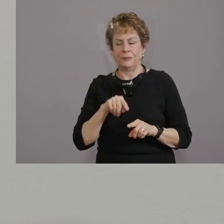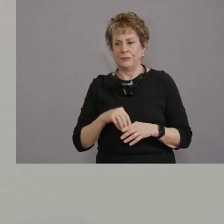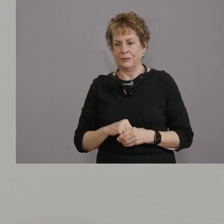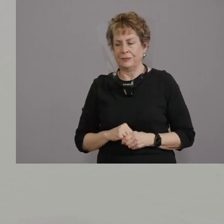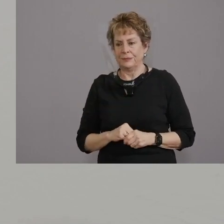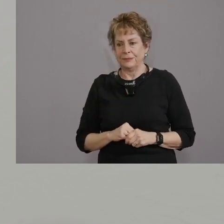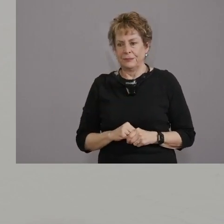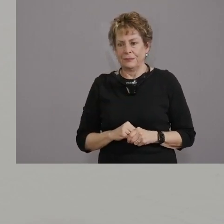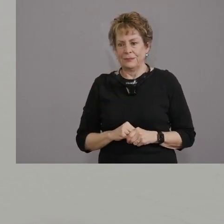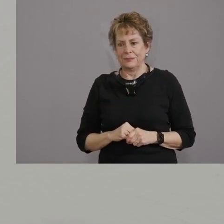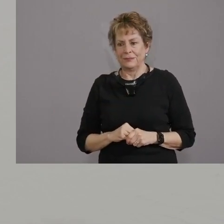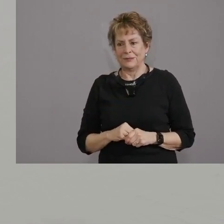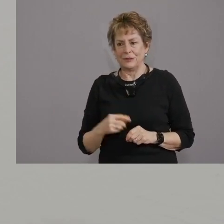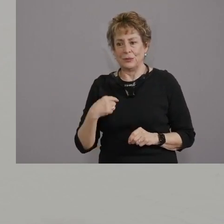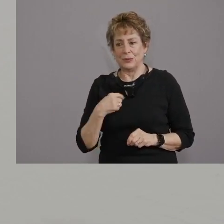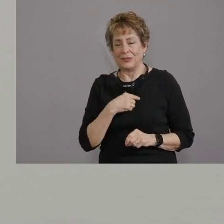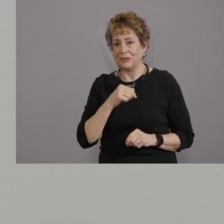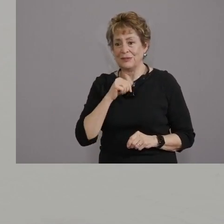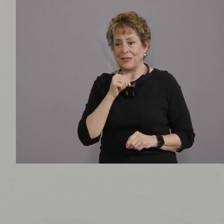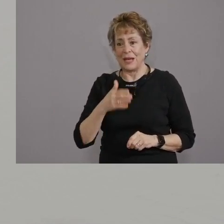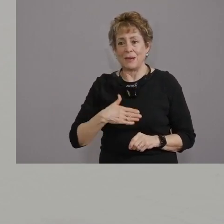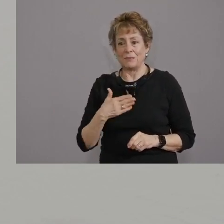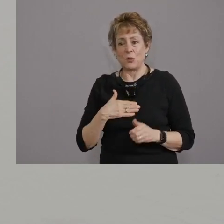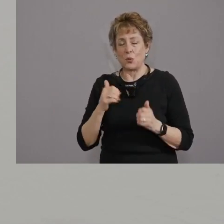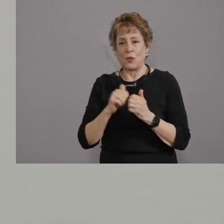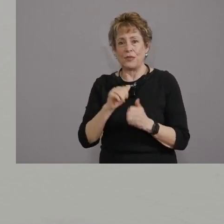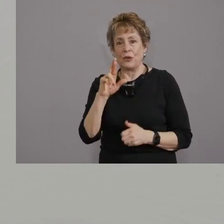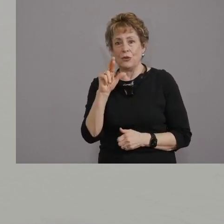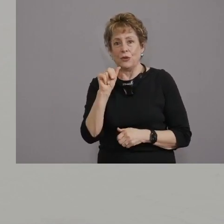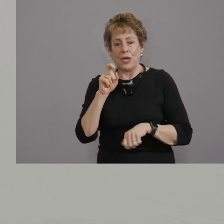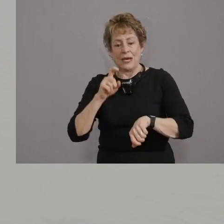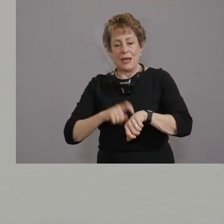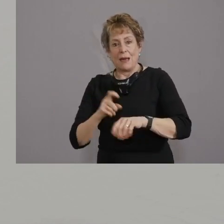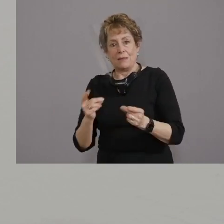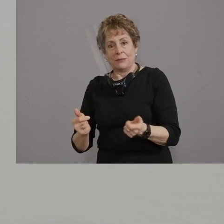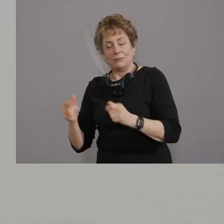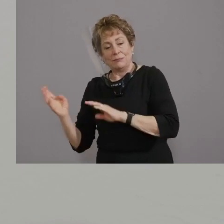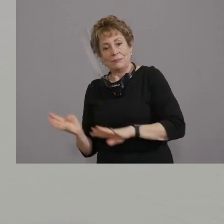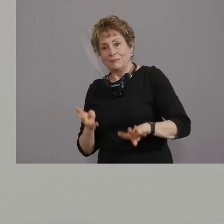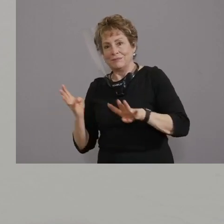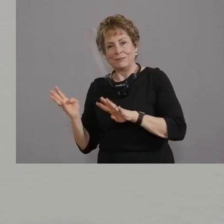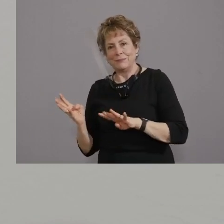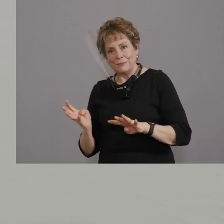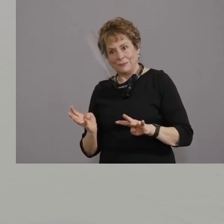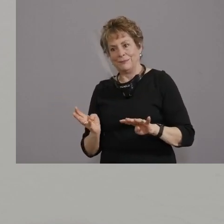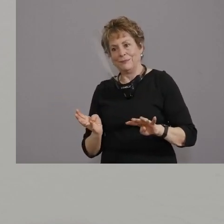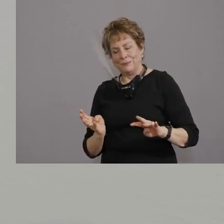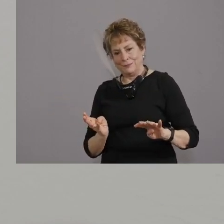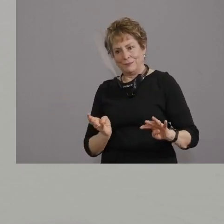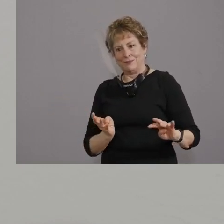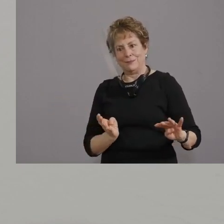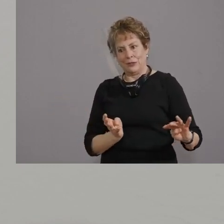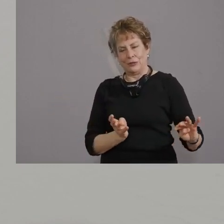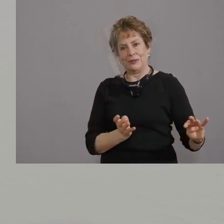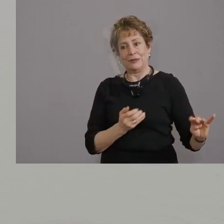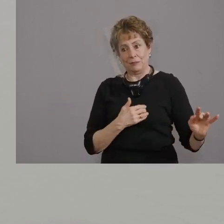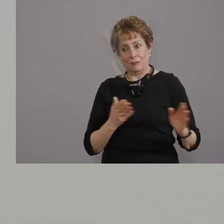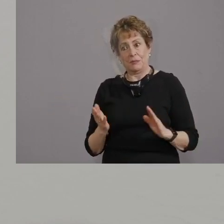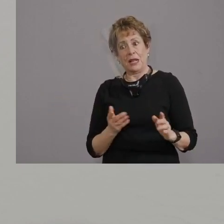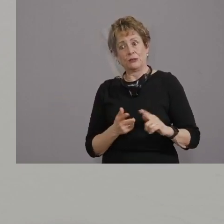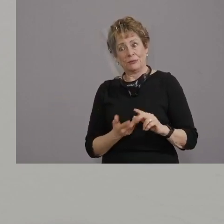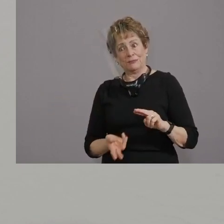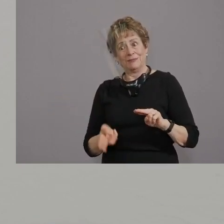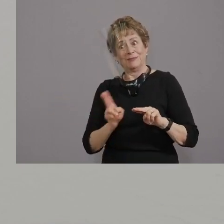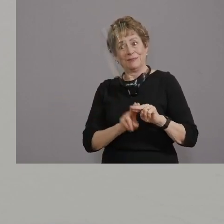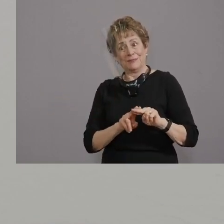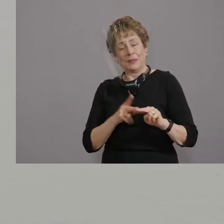that we stood up the 24/7 site. We are looking at increasing distribution. Pima County has a plan to extend hours at their